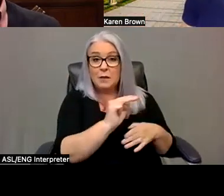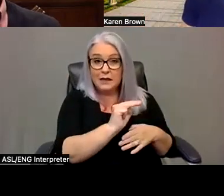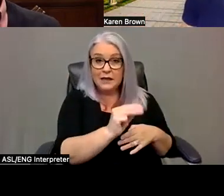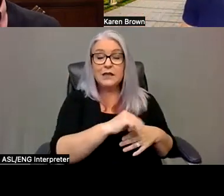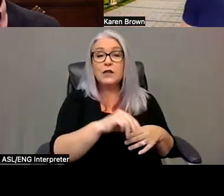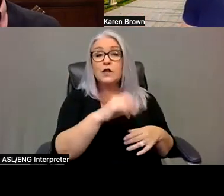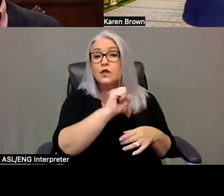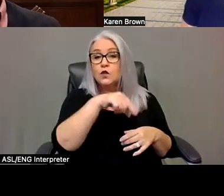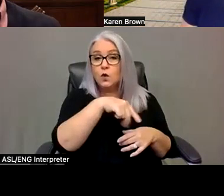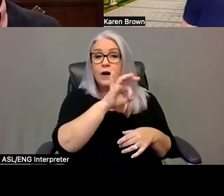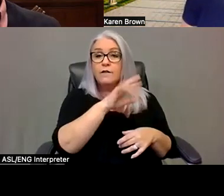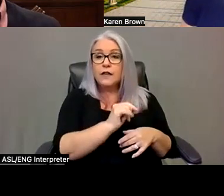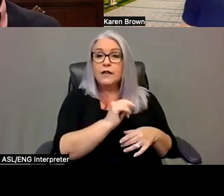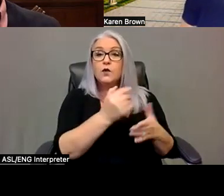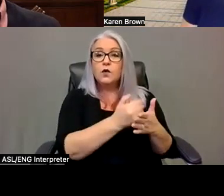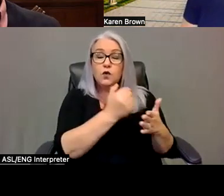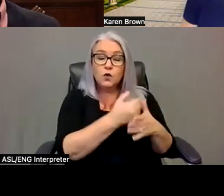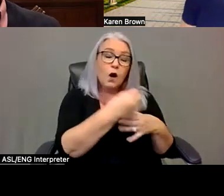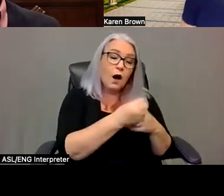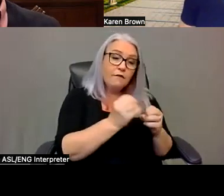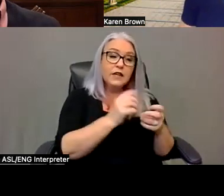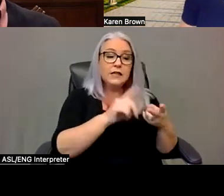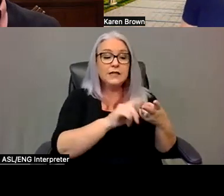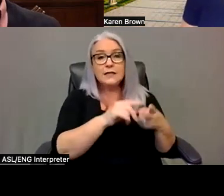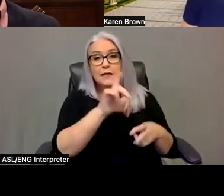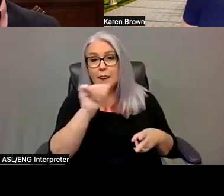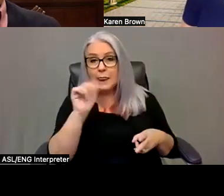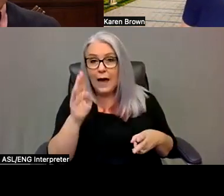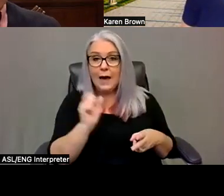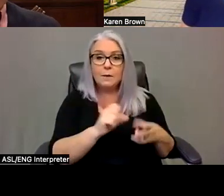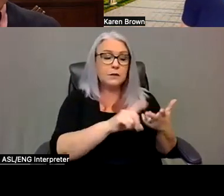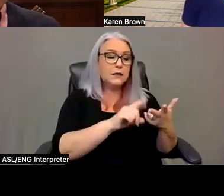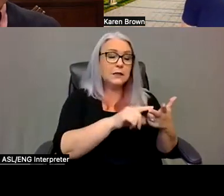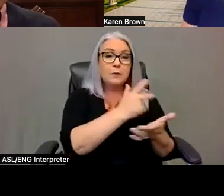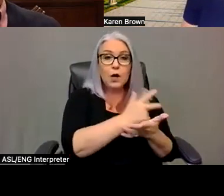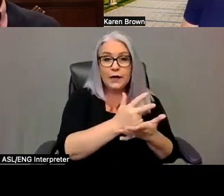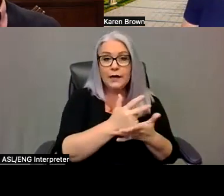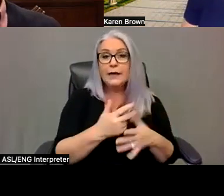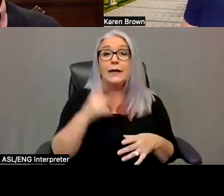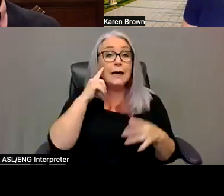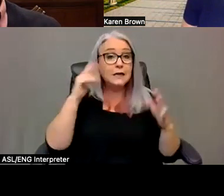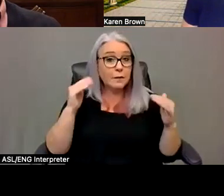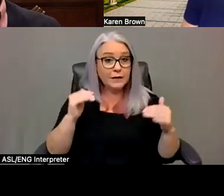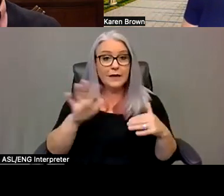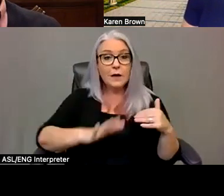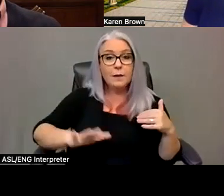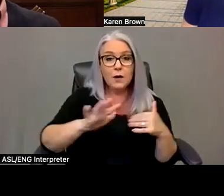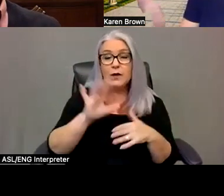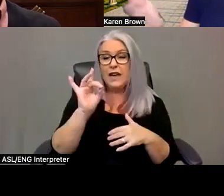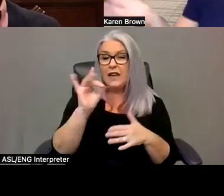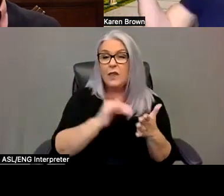new office space, labs, parking. They're expecting 8,000 new new